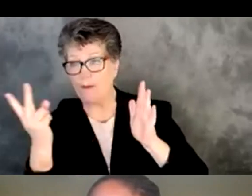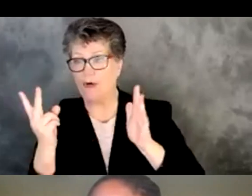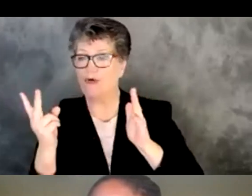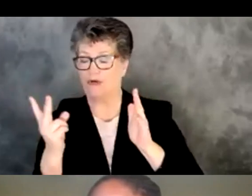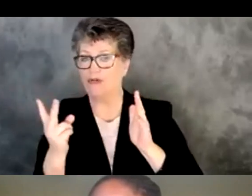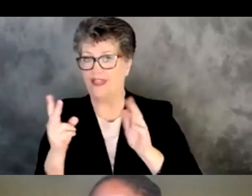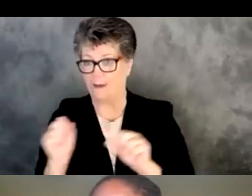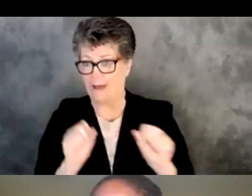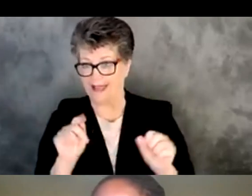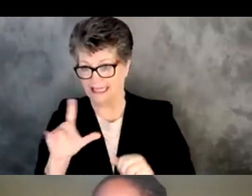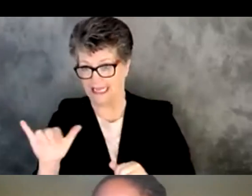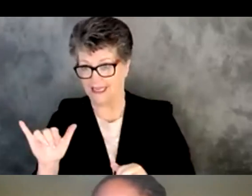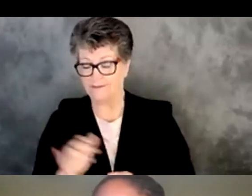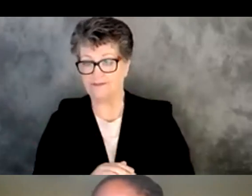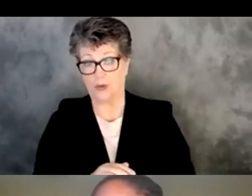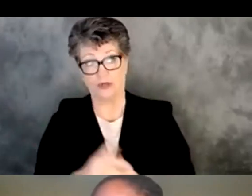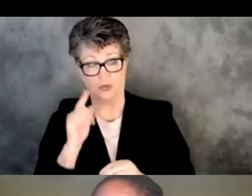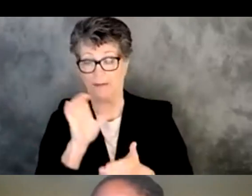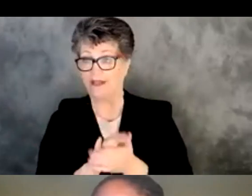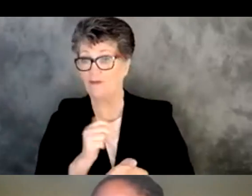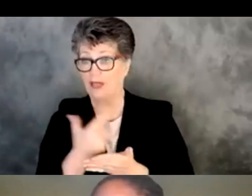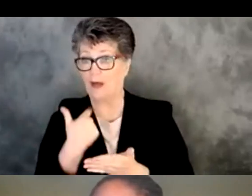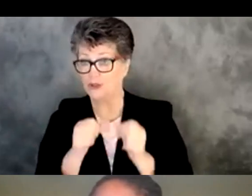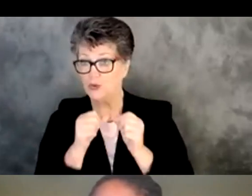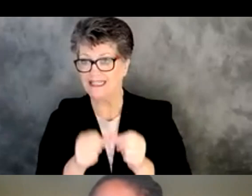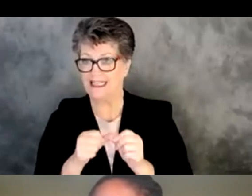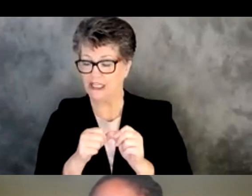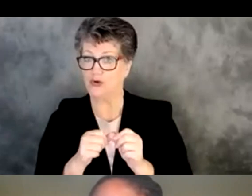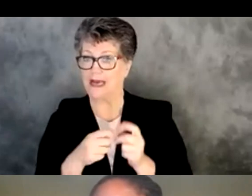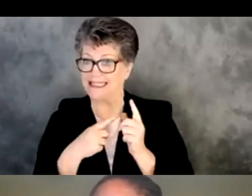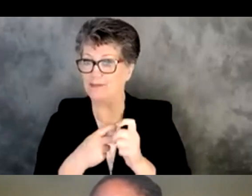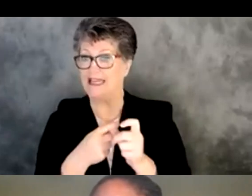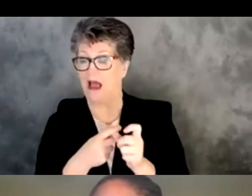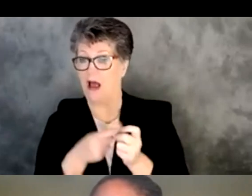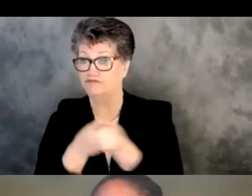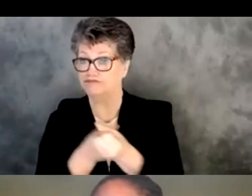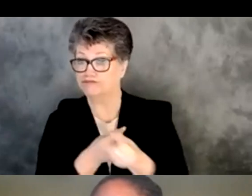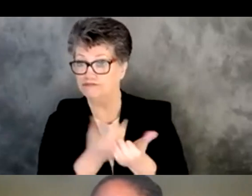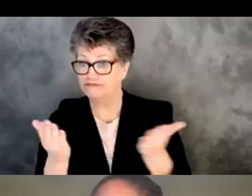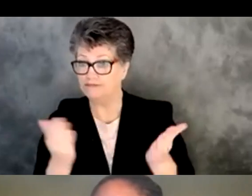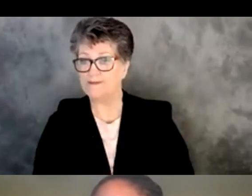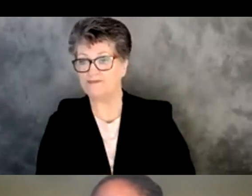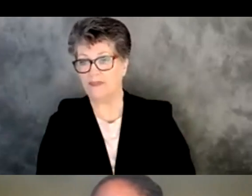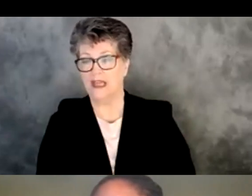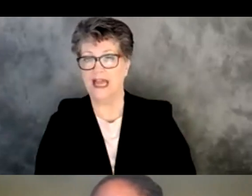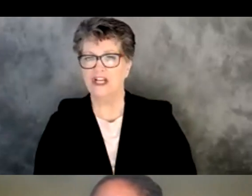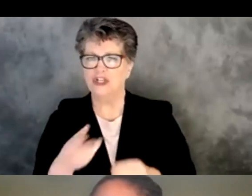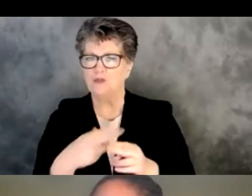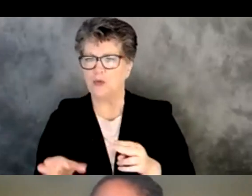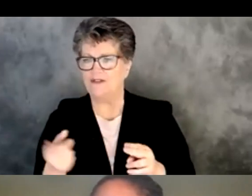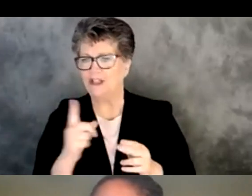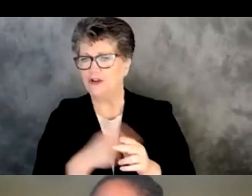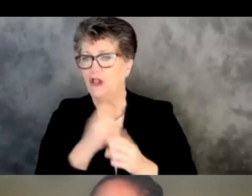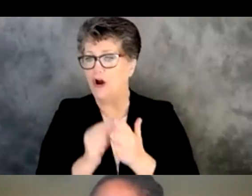capacity for the program, which we believe will help us continue to speed up its distribution. I want to kind of move briefly into the